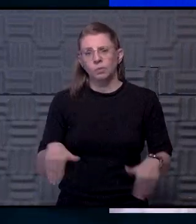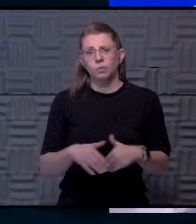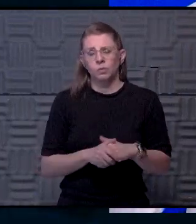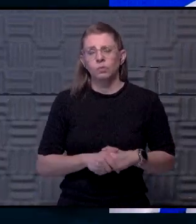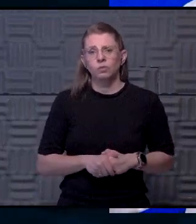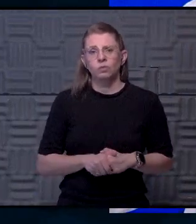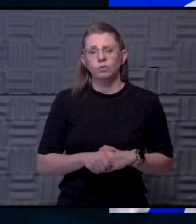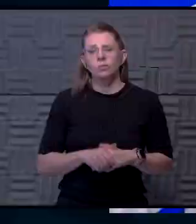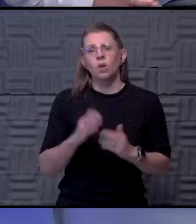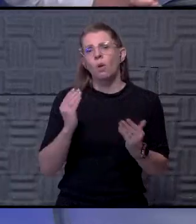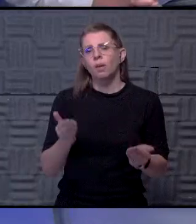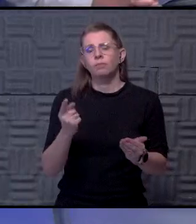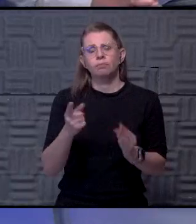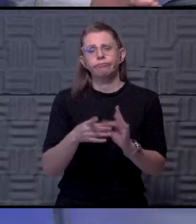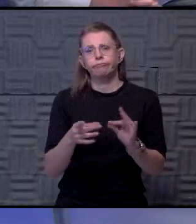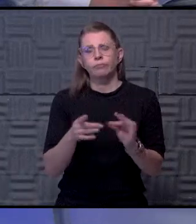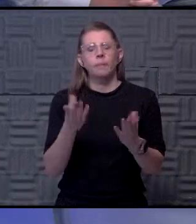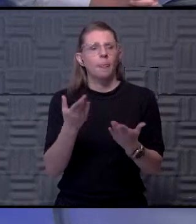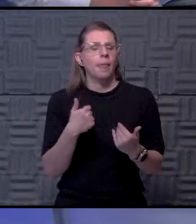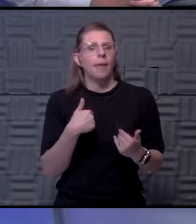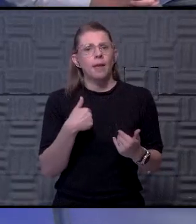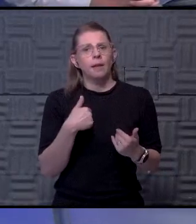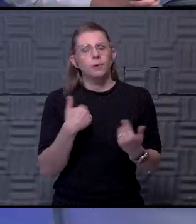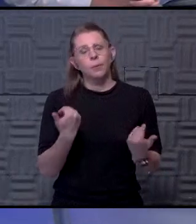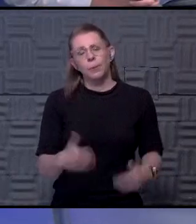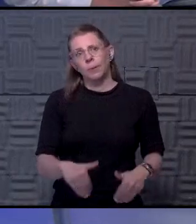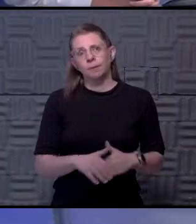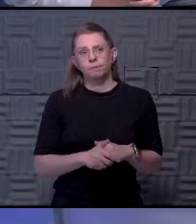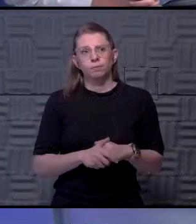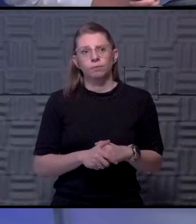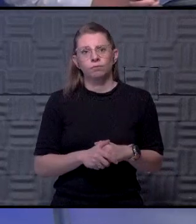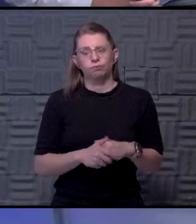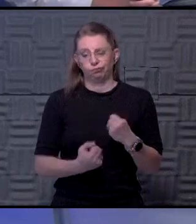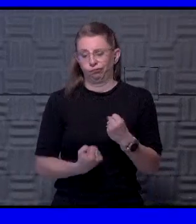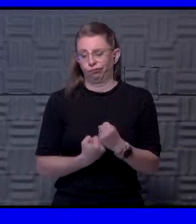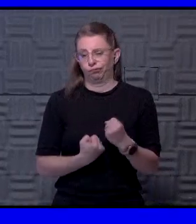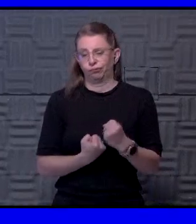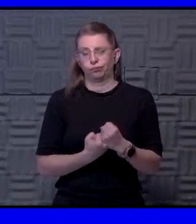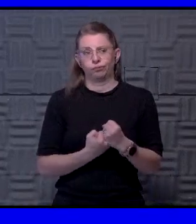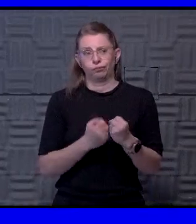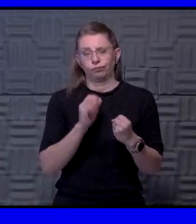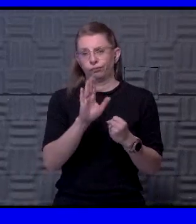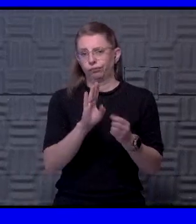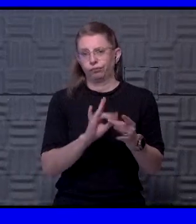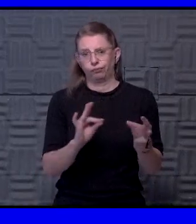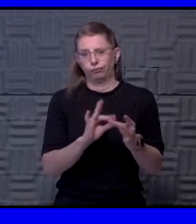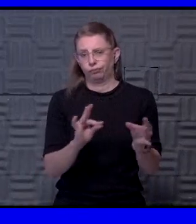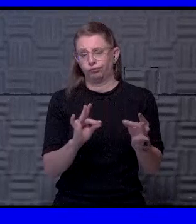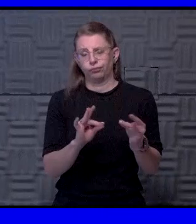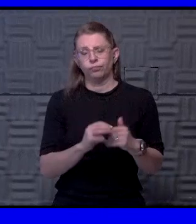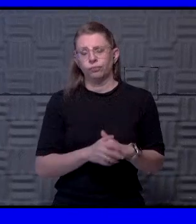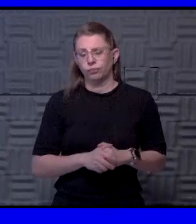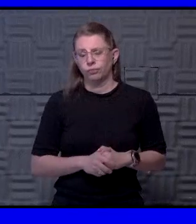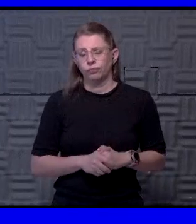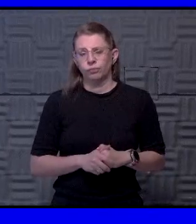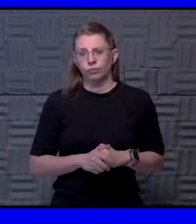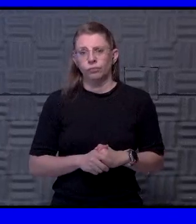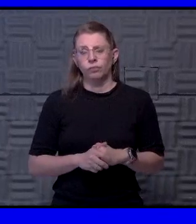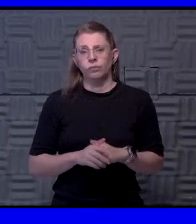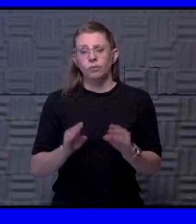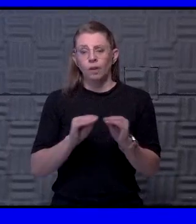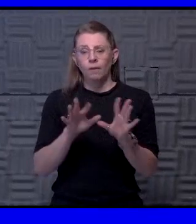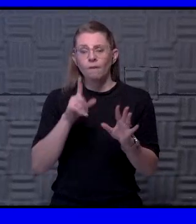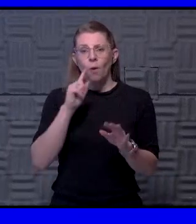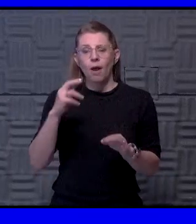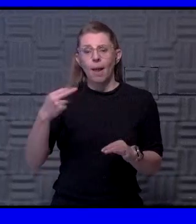the... Go ahead. Yeah. I mean, I emphatically endorse that message from Dr. Sue. You know, obviously for